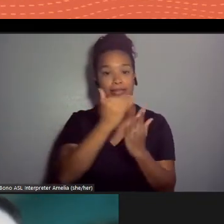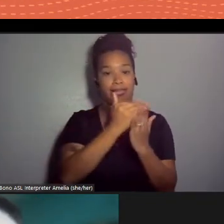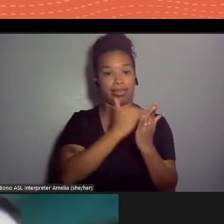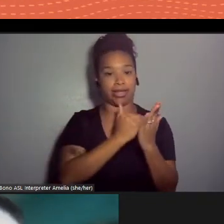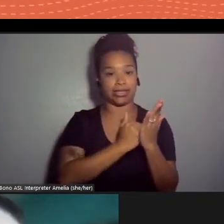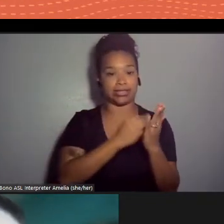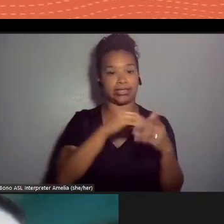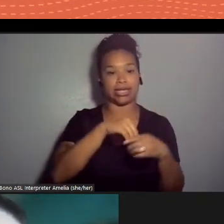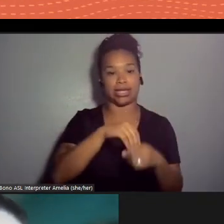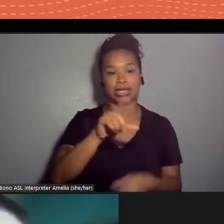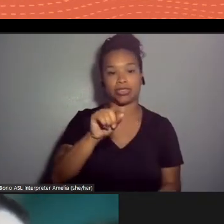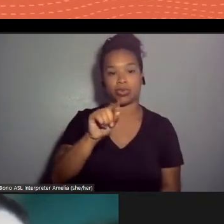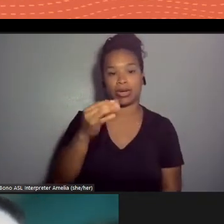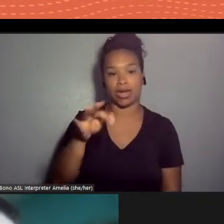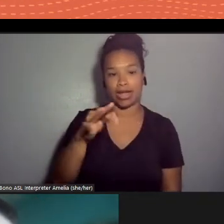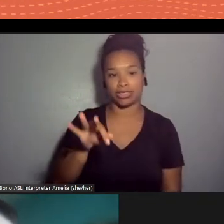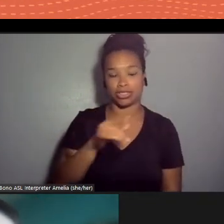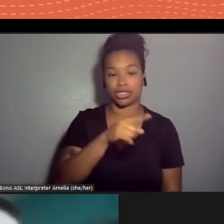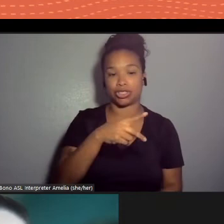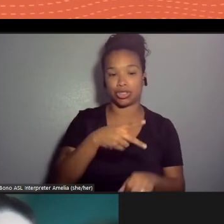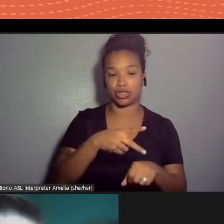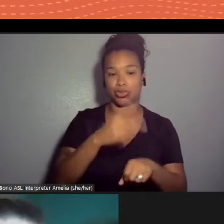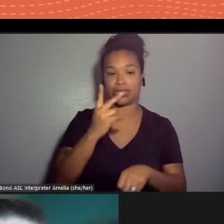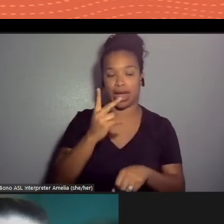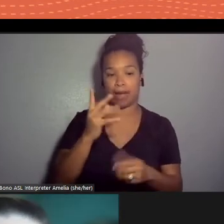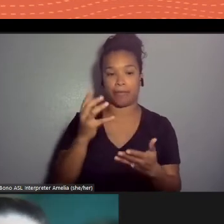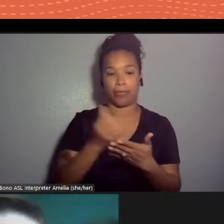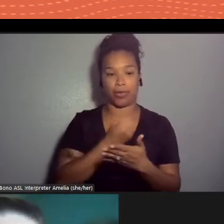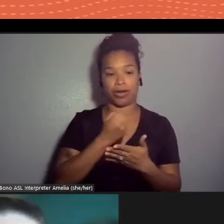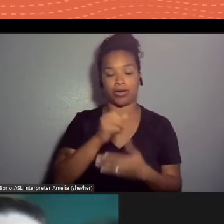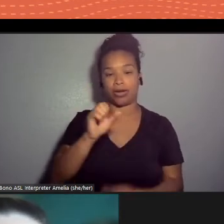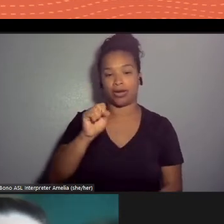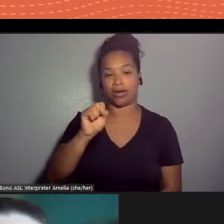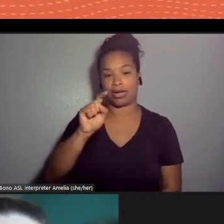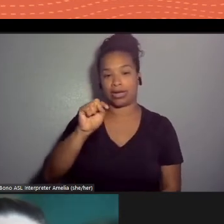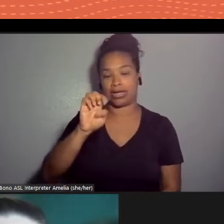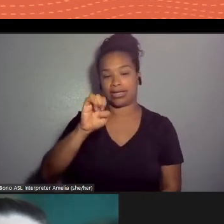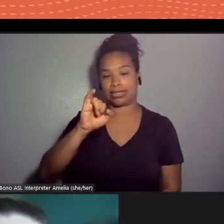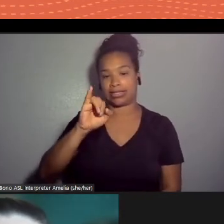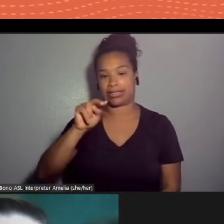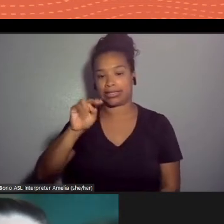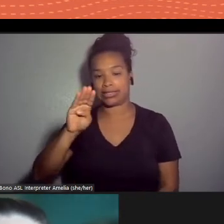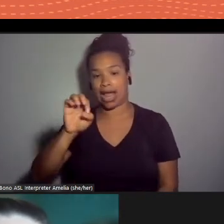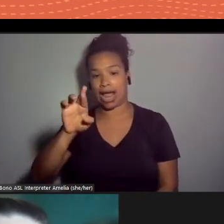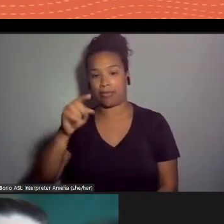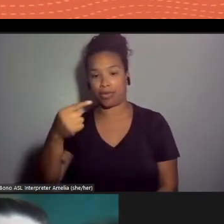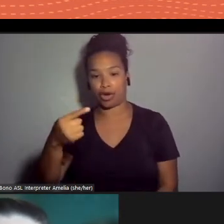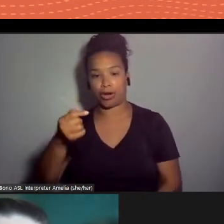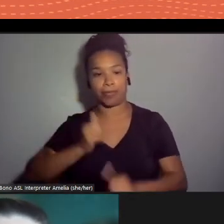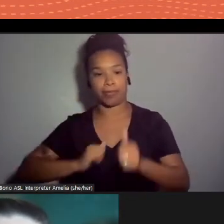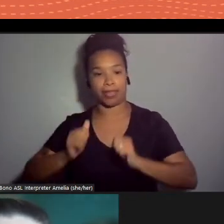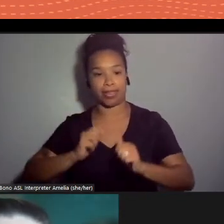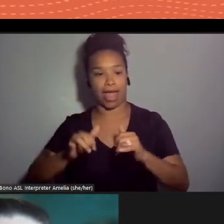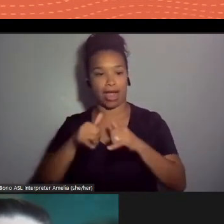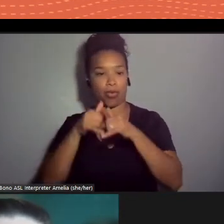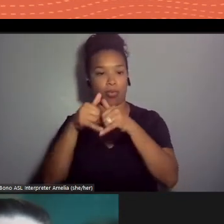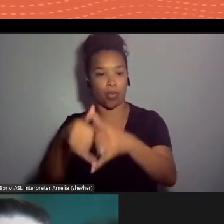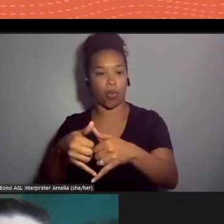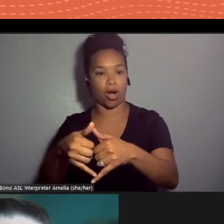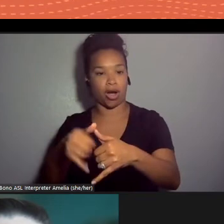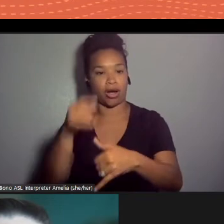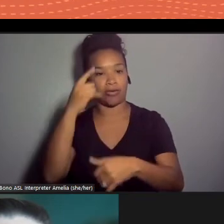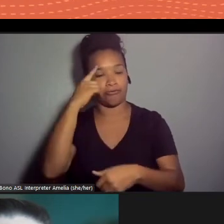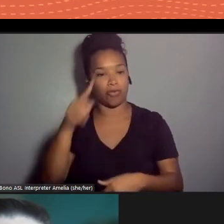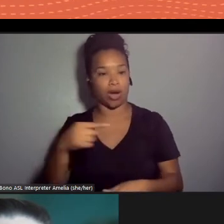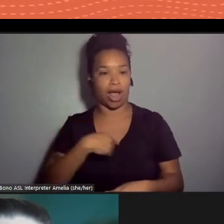including in 2019. She is the two-time winner of the Steinberg Atka New Play Award for I and You and the Book of Will, the winner of the